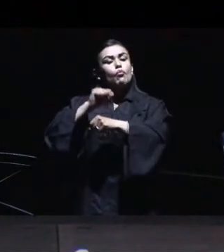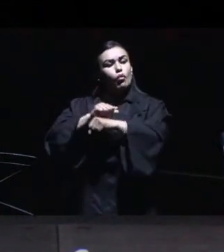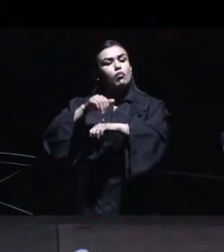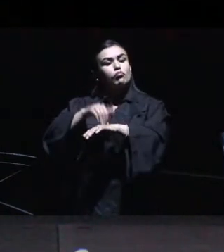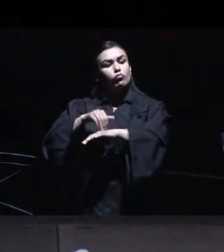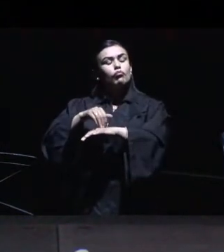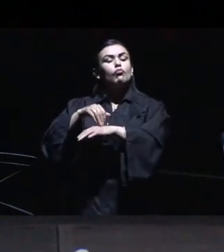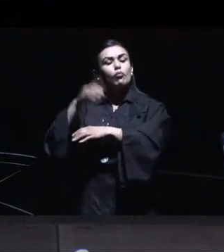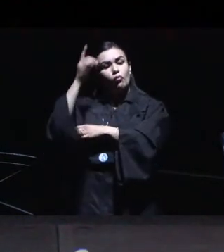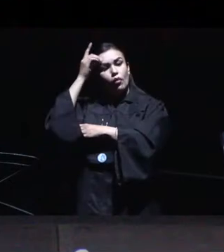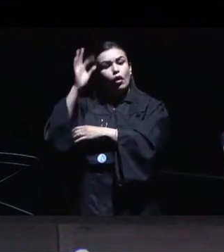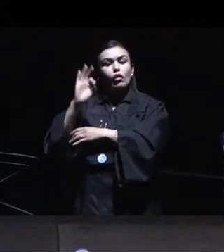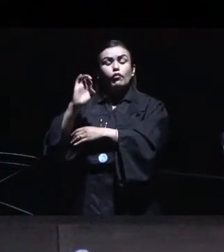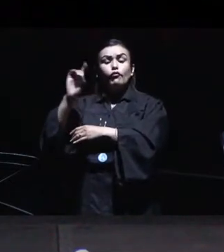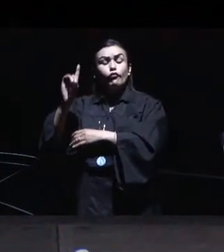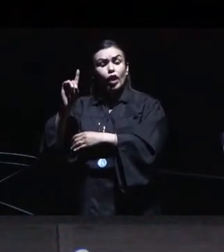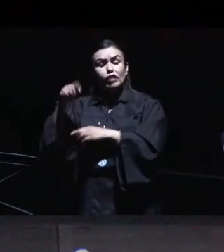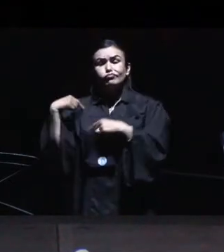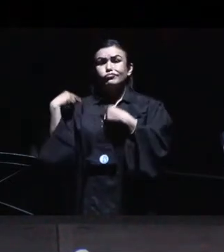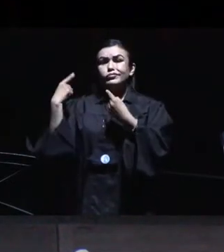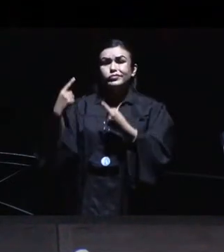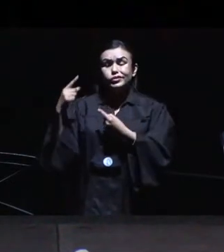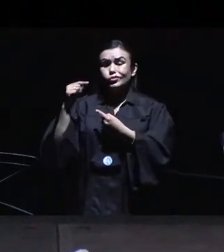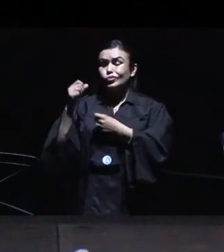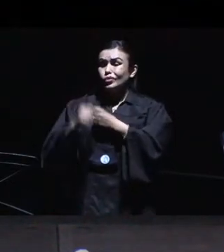to have a career of about 20 years.